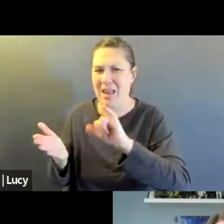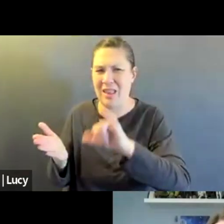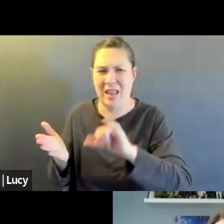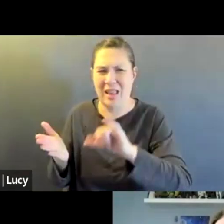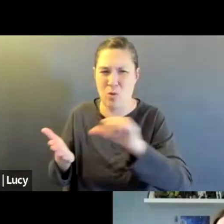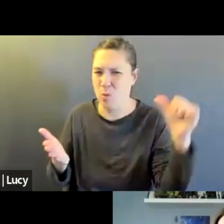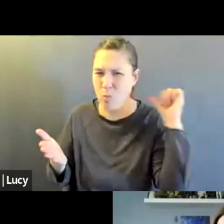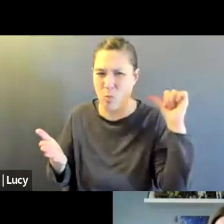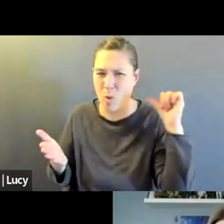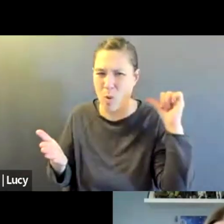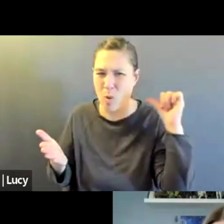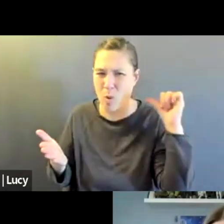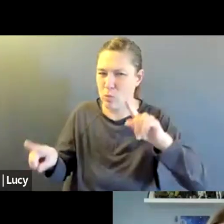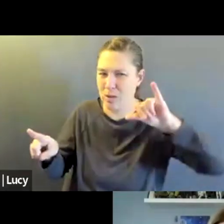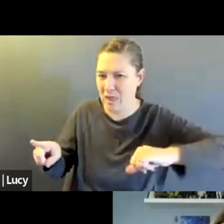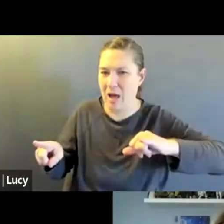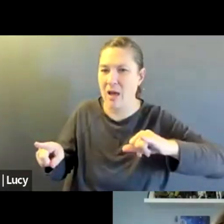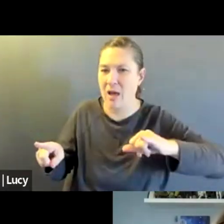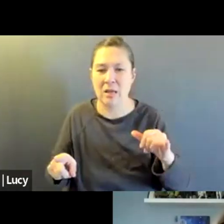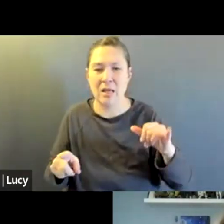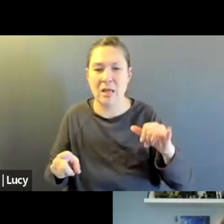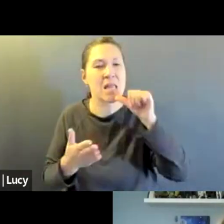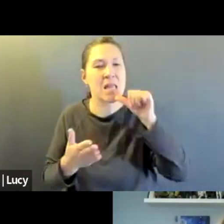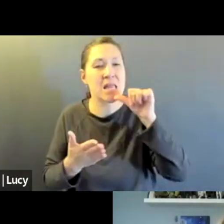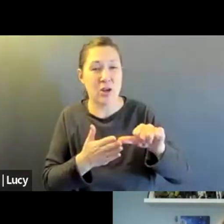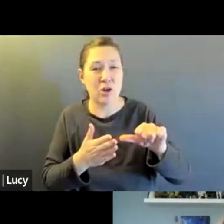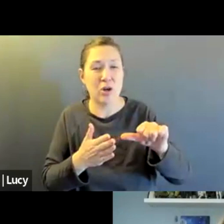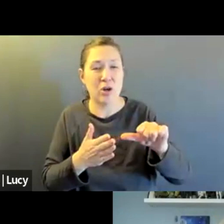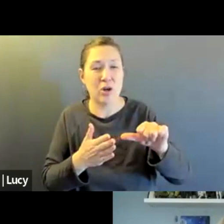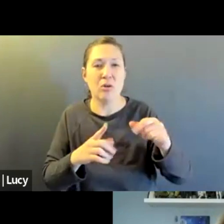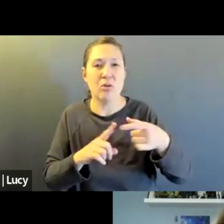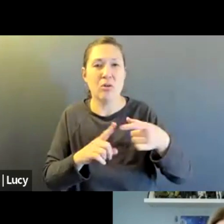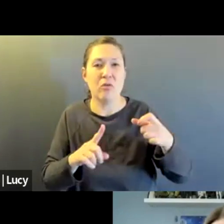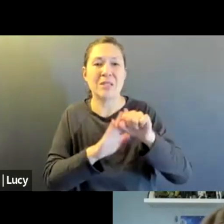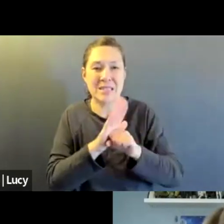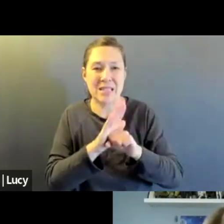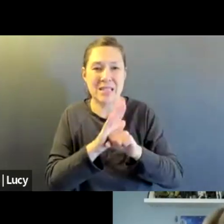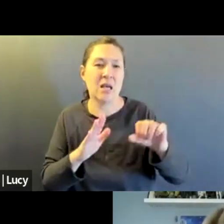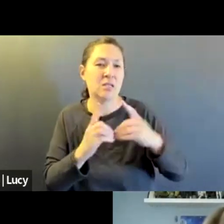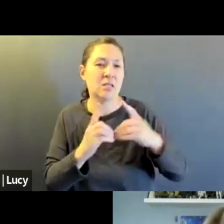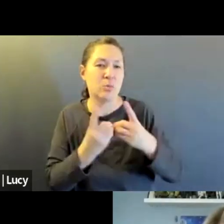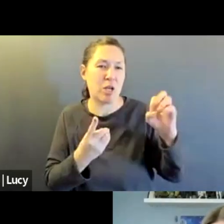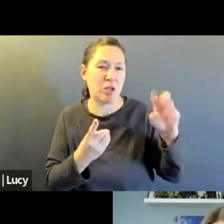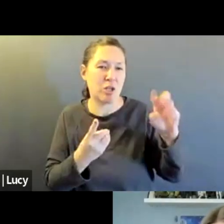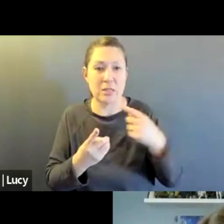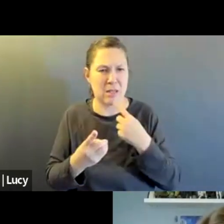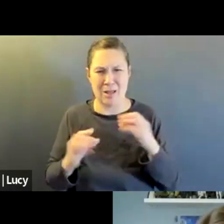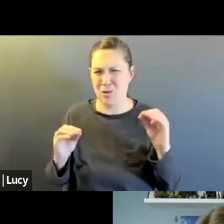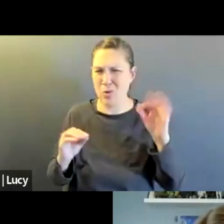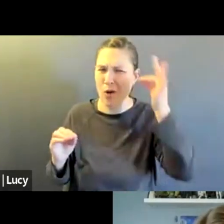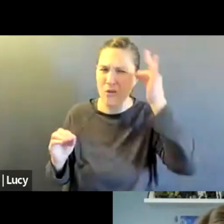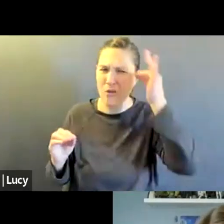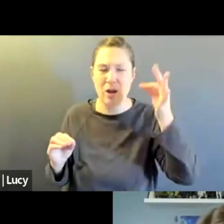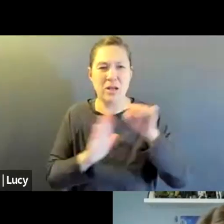letter. The letter from your state Department of Ed says that there are no federal or state laws